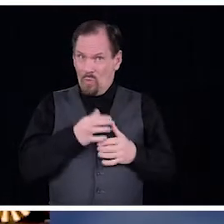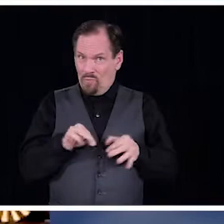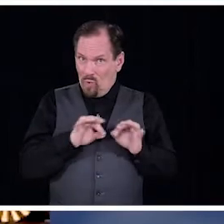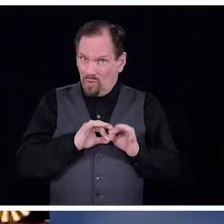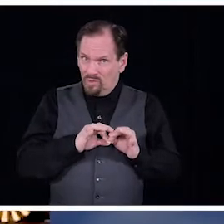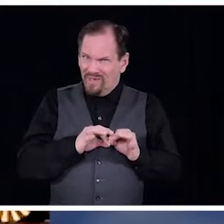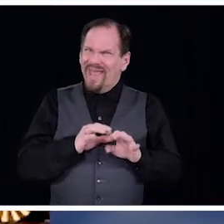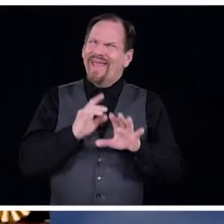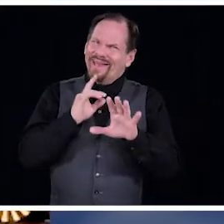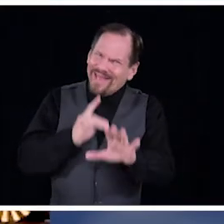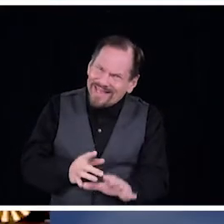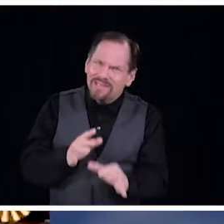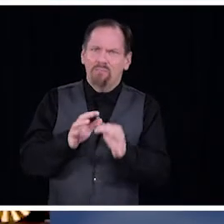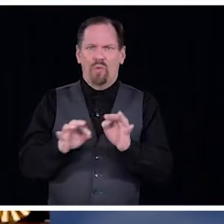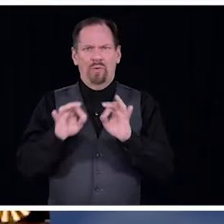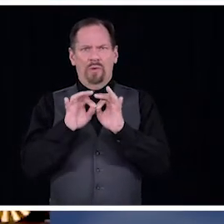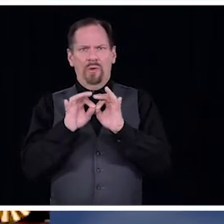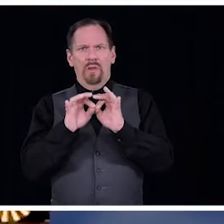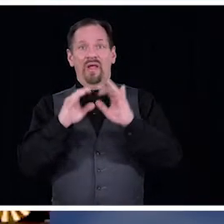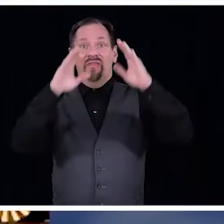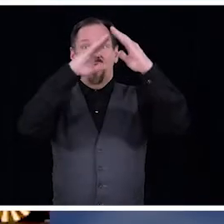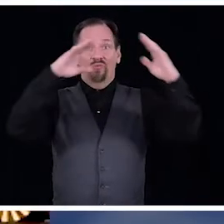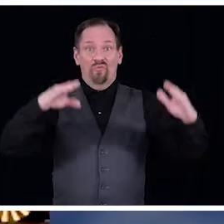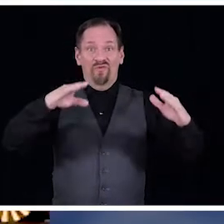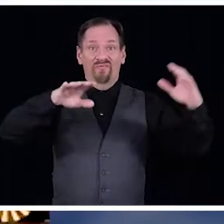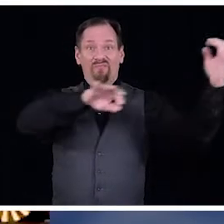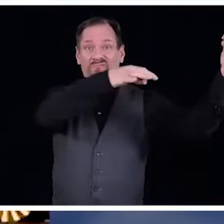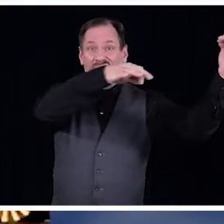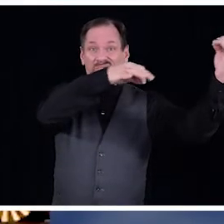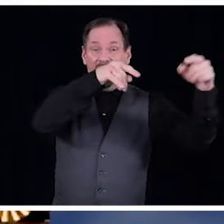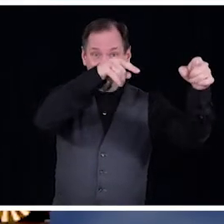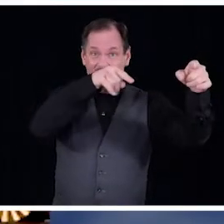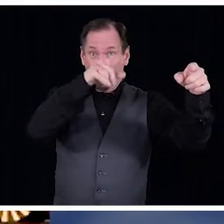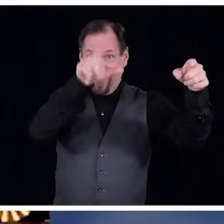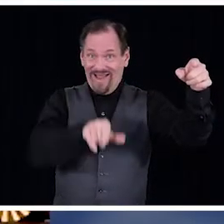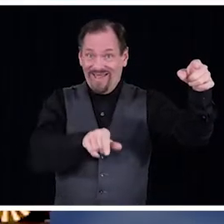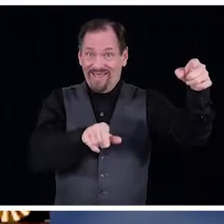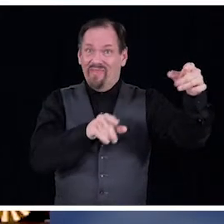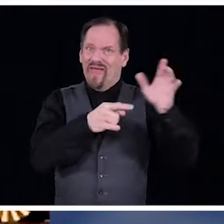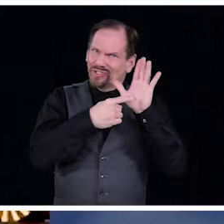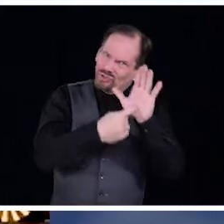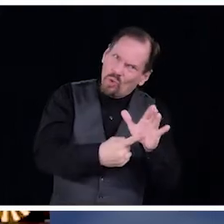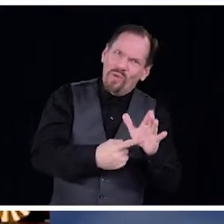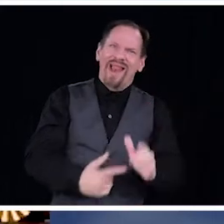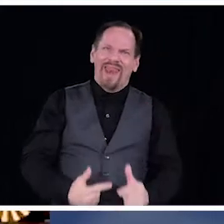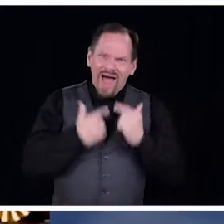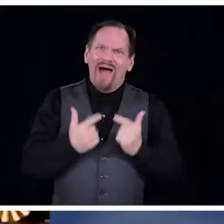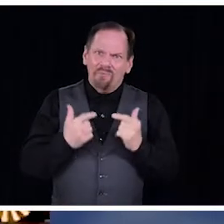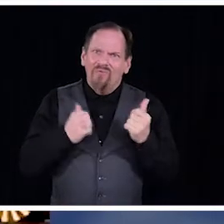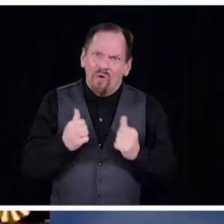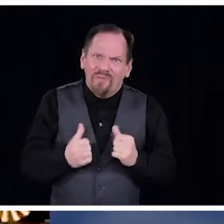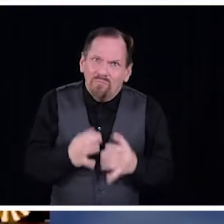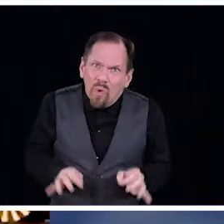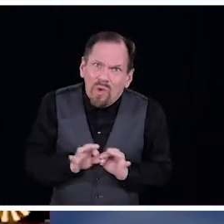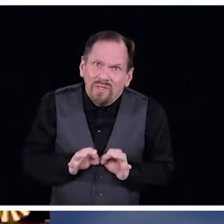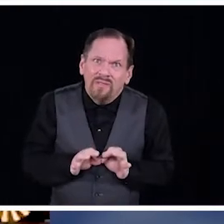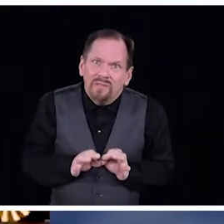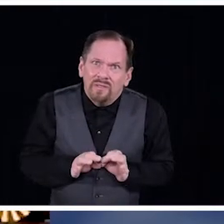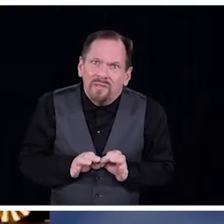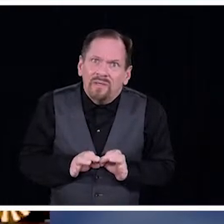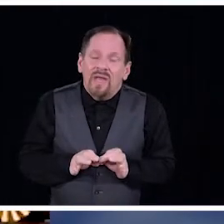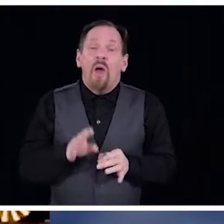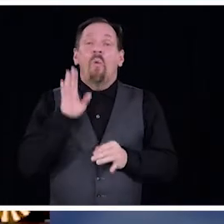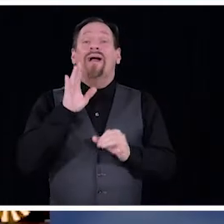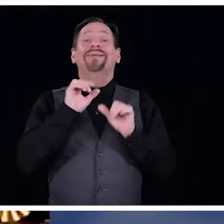as that rooftop concert demonstrates. In fact, live performance may get a renewed sense of purpose. I hope so.